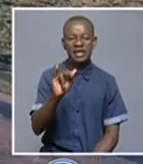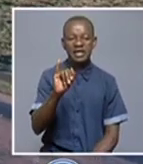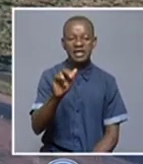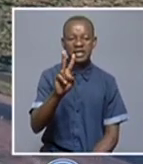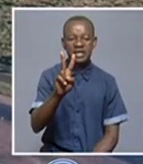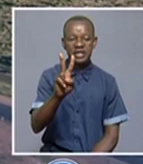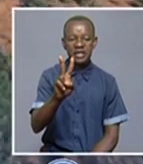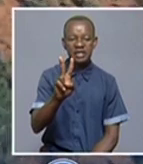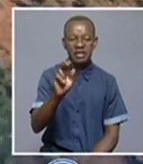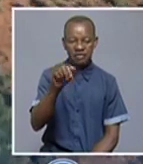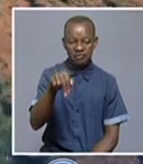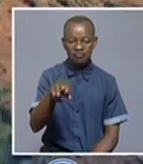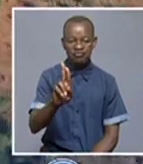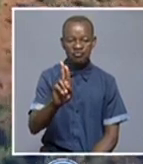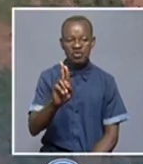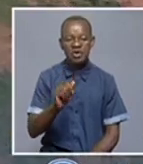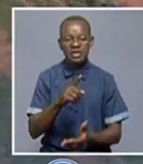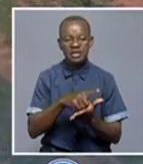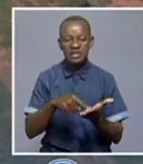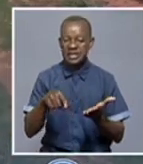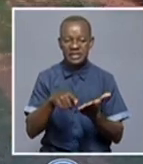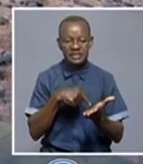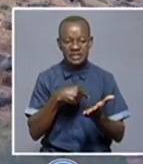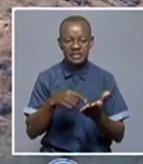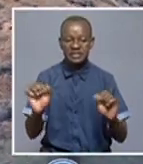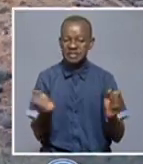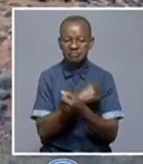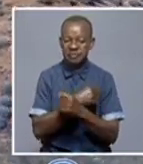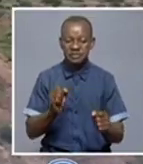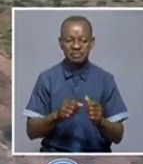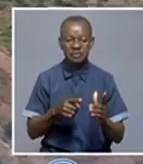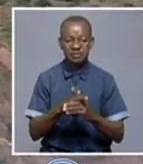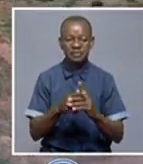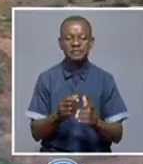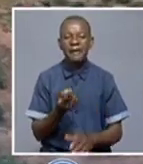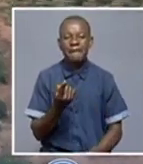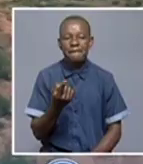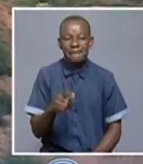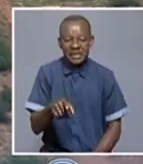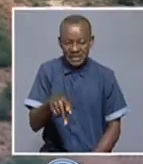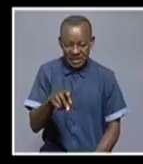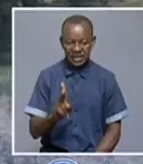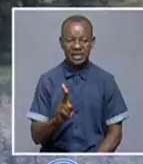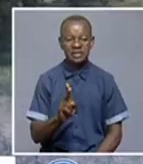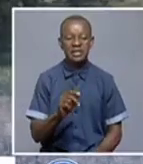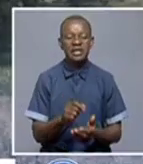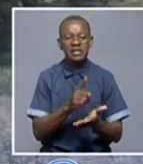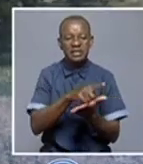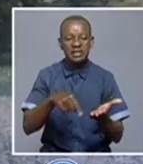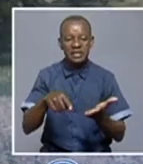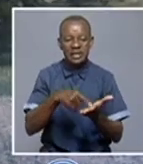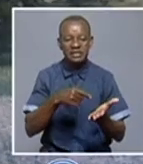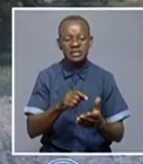western part of the country. But the Electoral Commission has, of course, started deploying all material across the